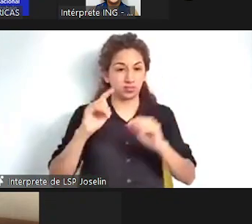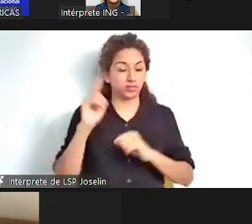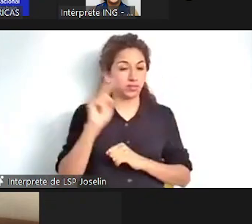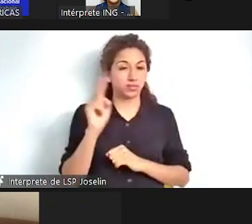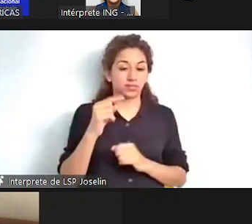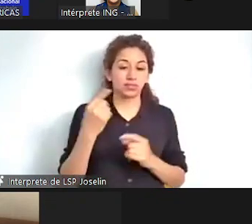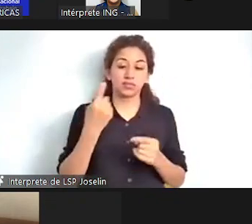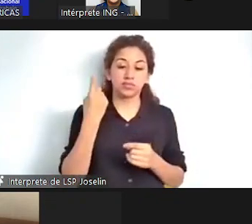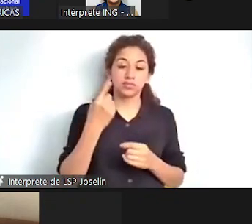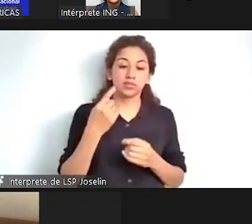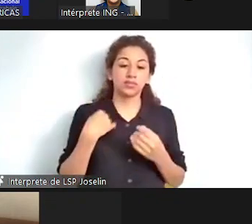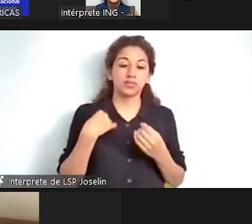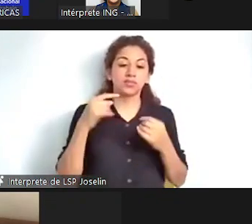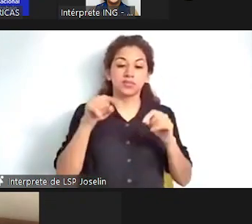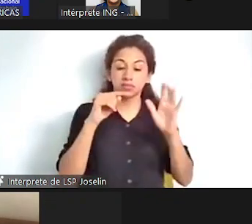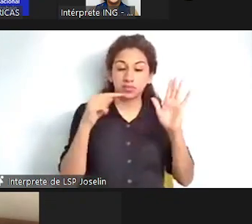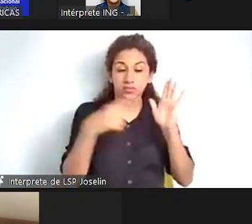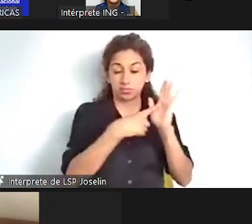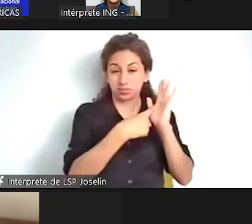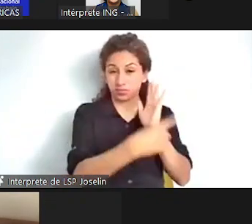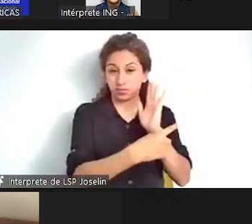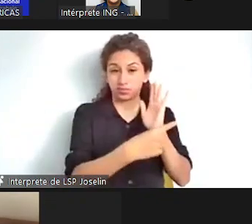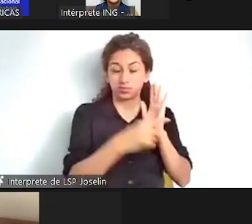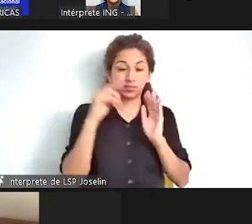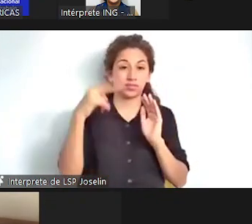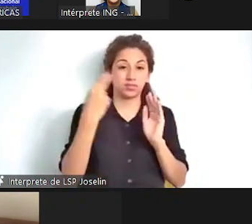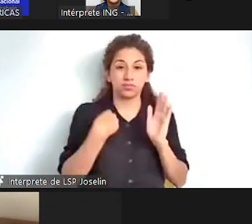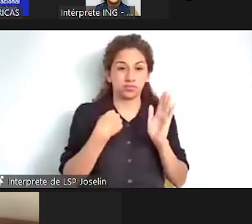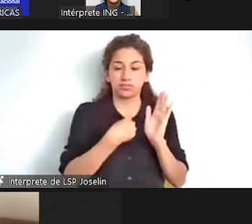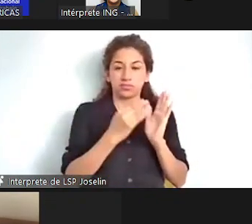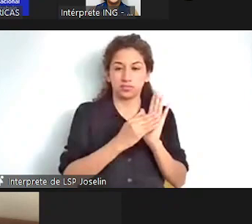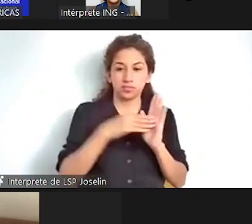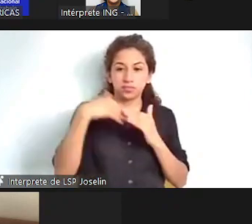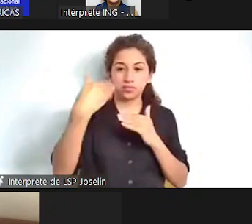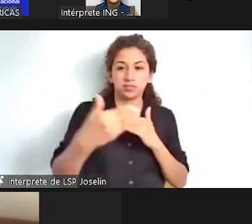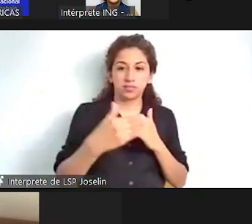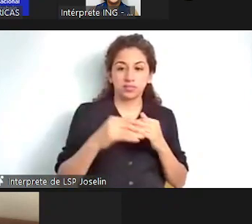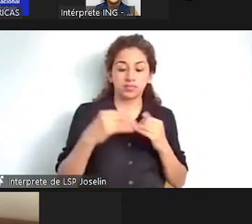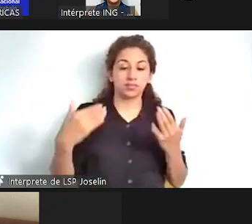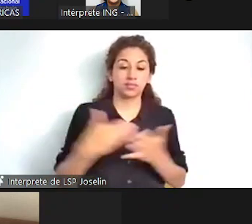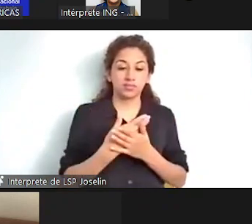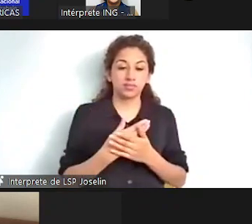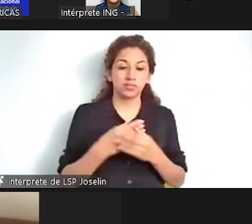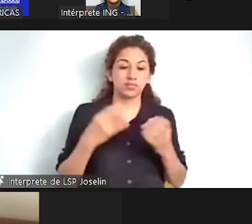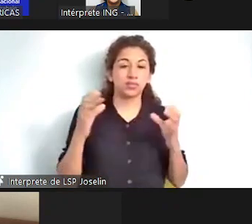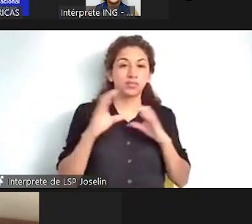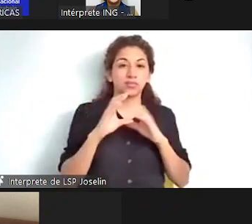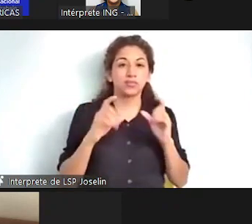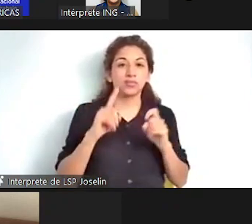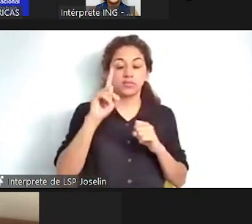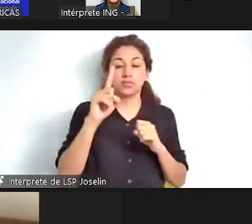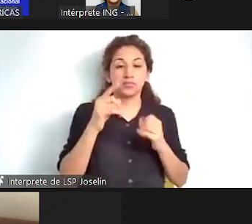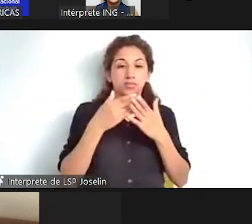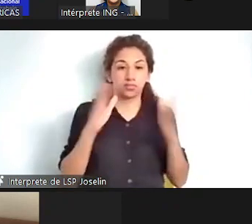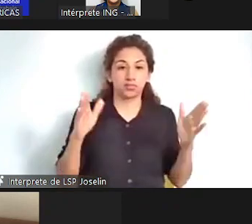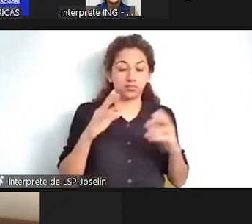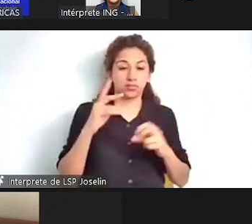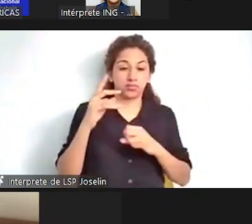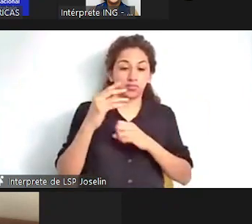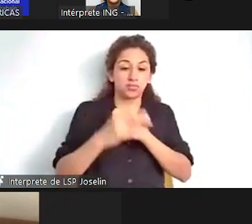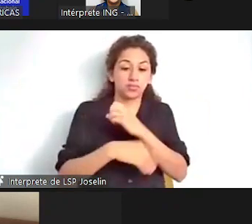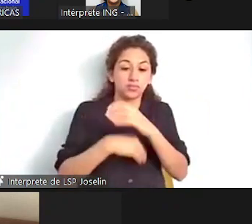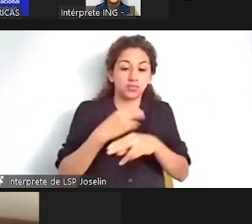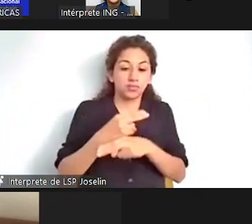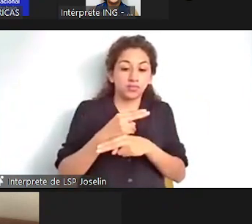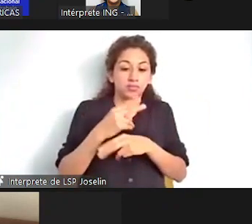ocds our union agenda goes beyond that one point we tackle it within our union agenda a public